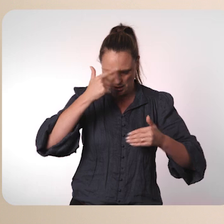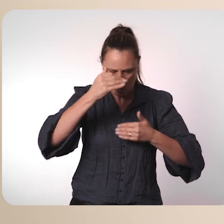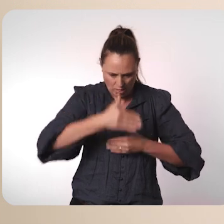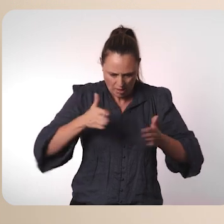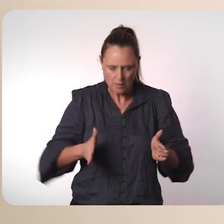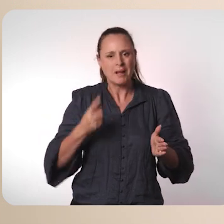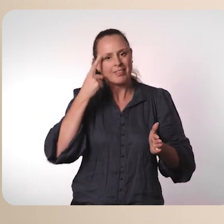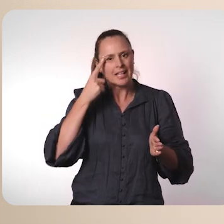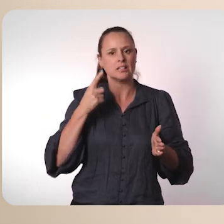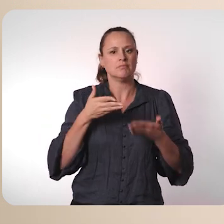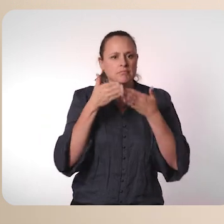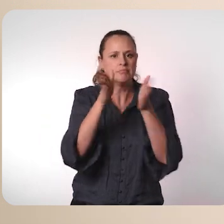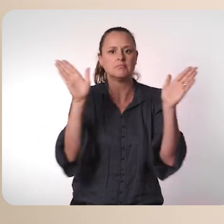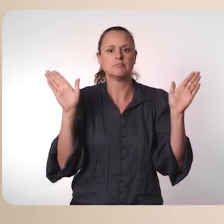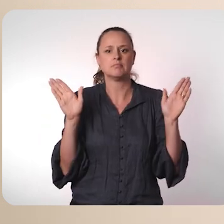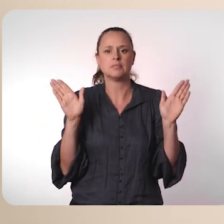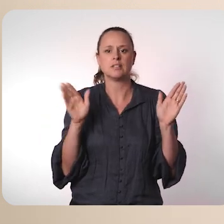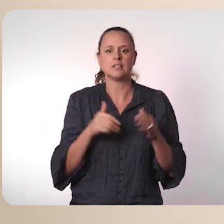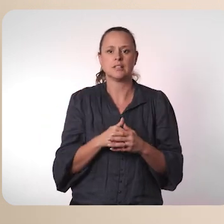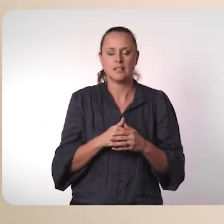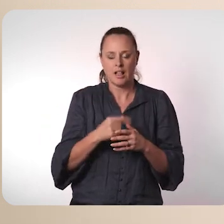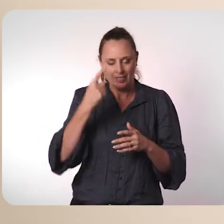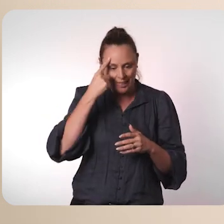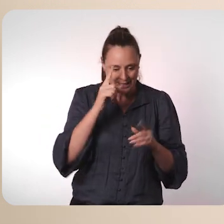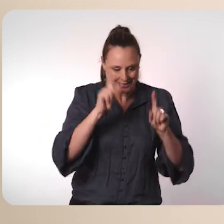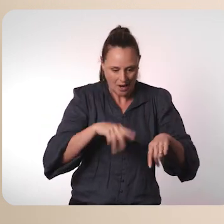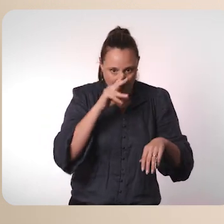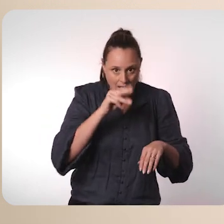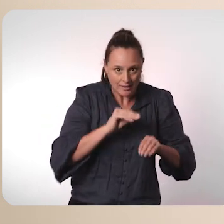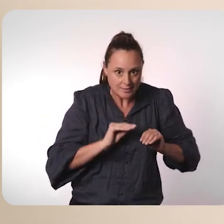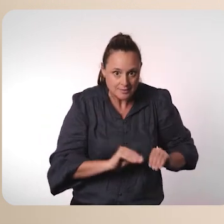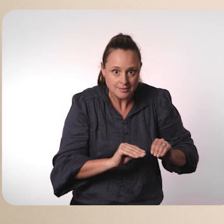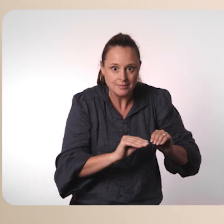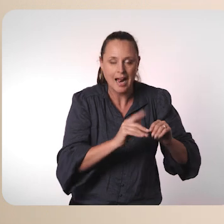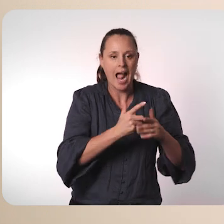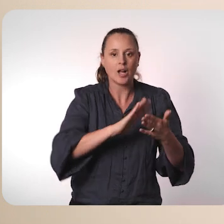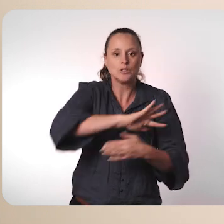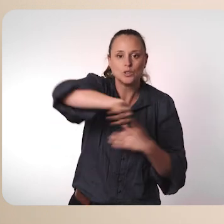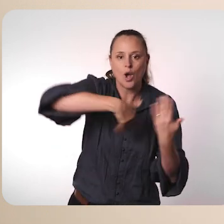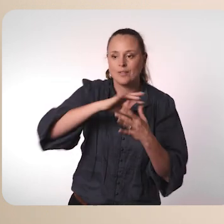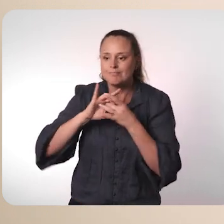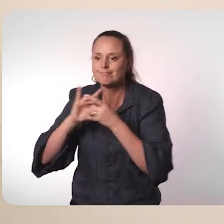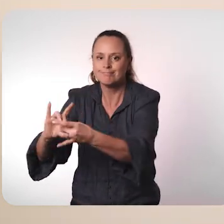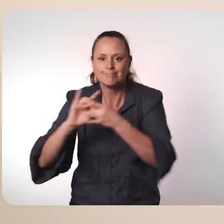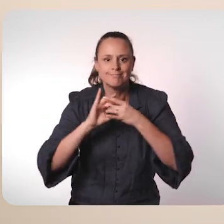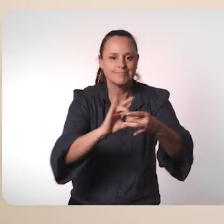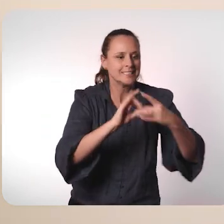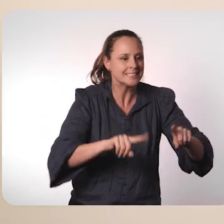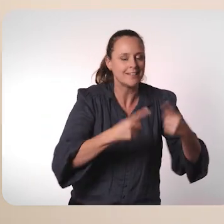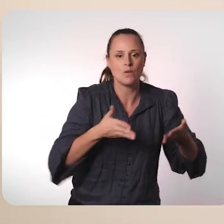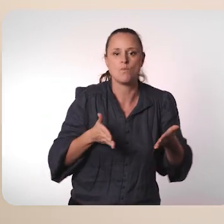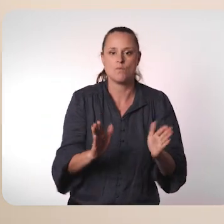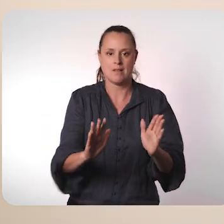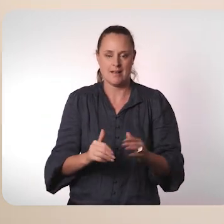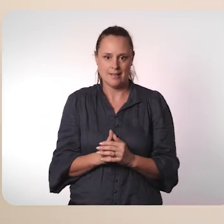very early social age where we start interacting with other people and we learn all these things that may or not